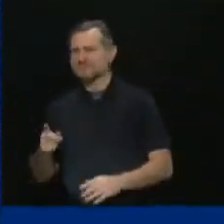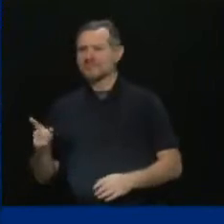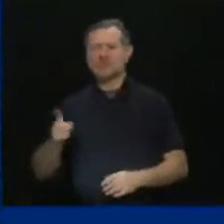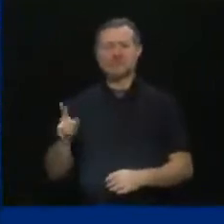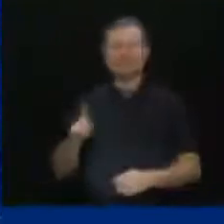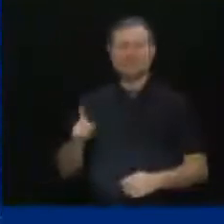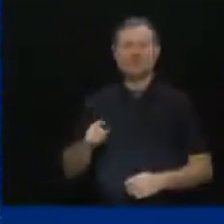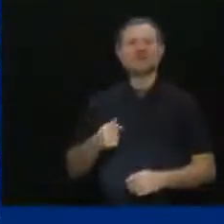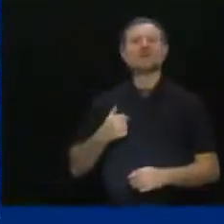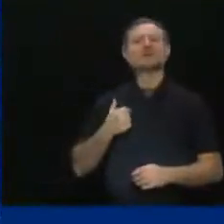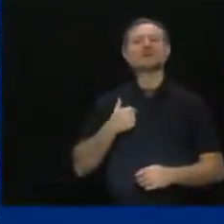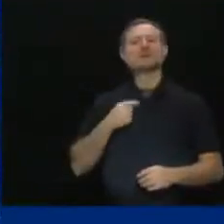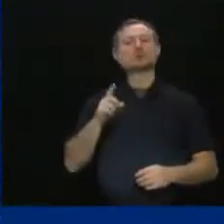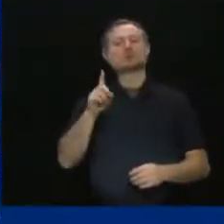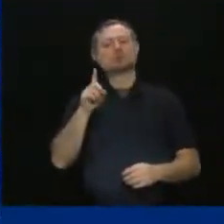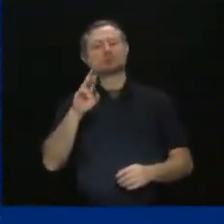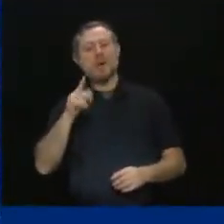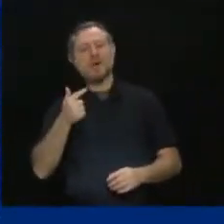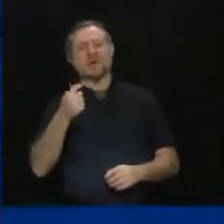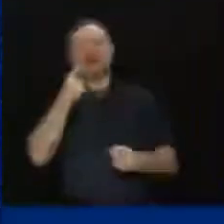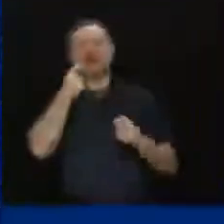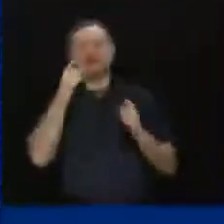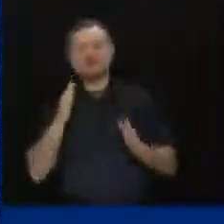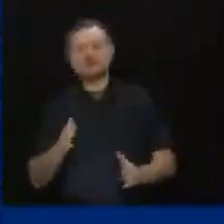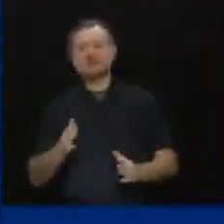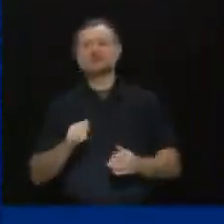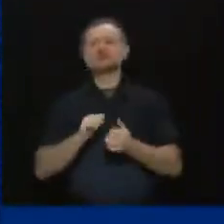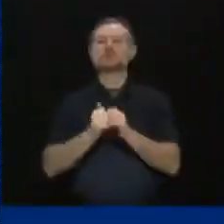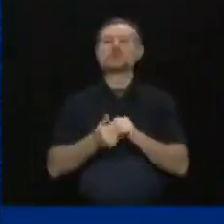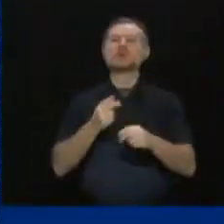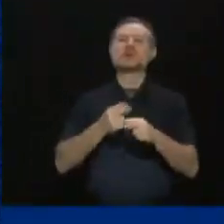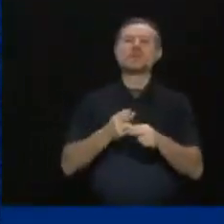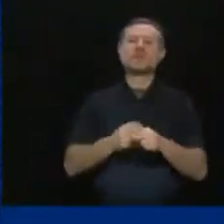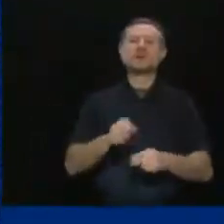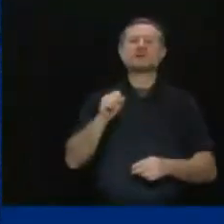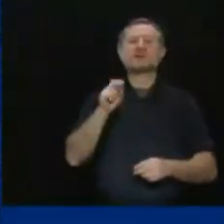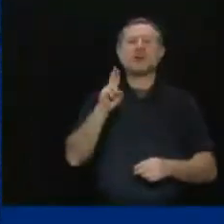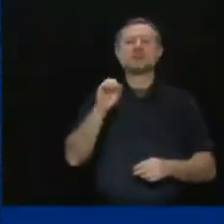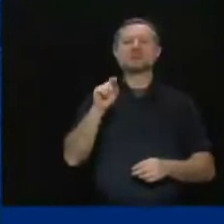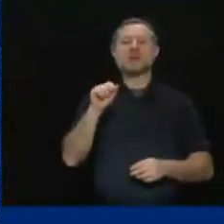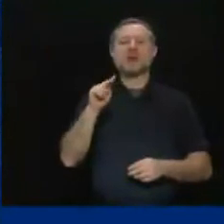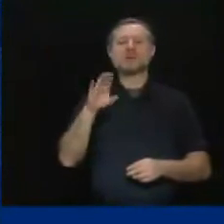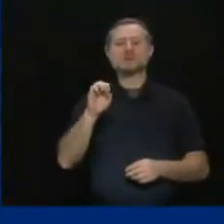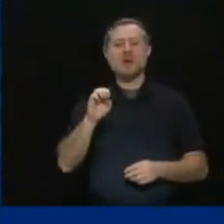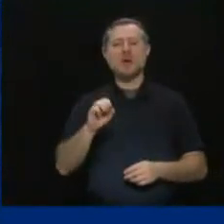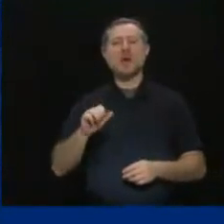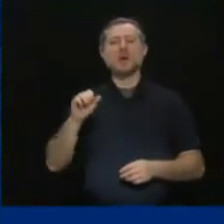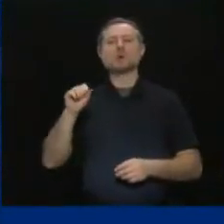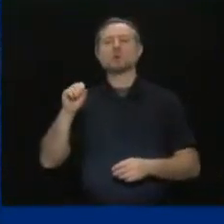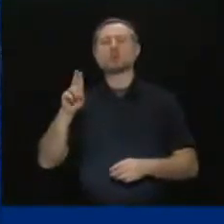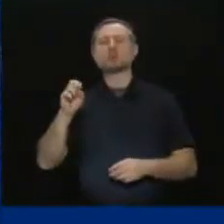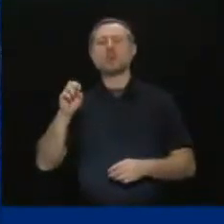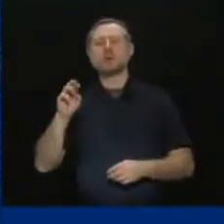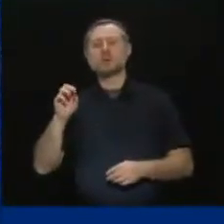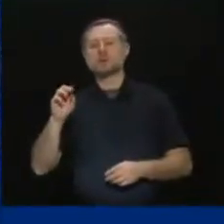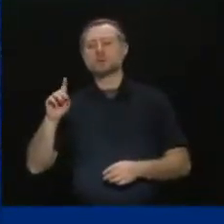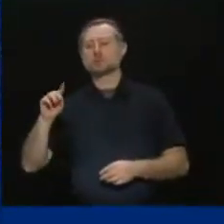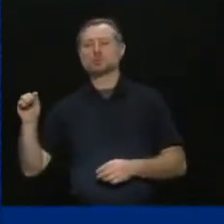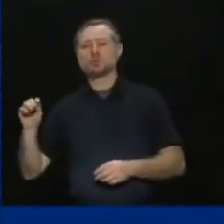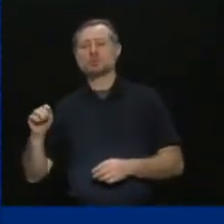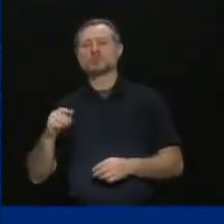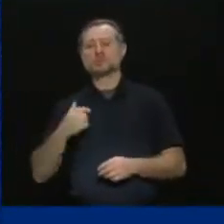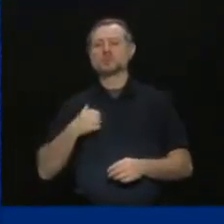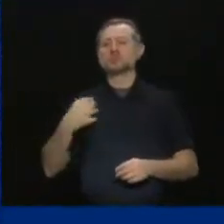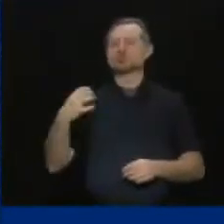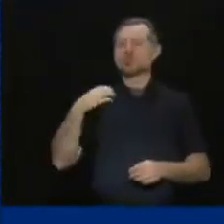It is substance use disorder. Changing the name of these things makes a difference. And as the chair of the Codes Committee, I understand the